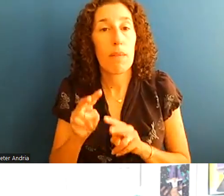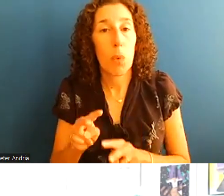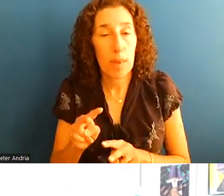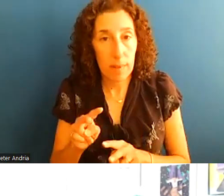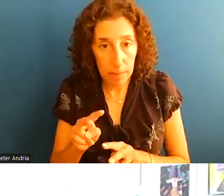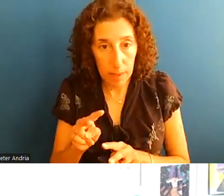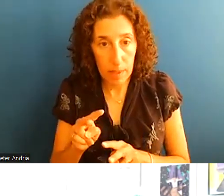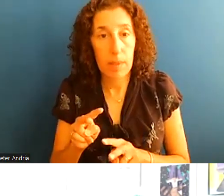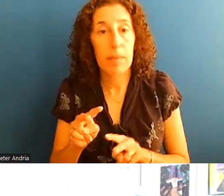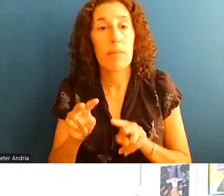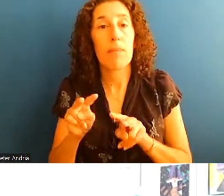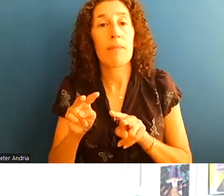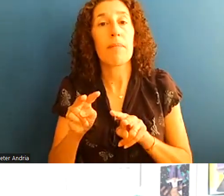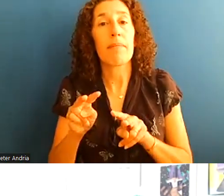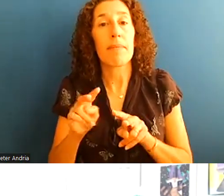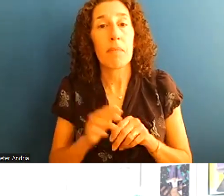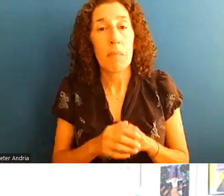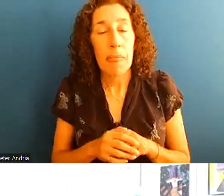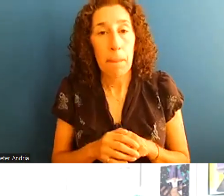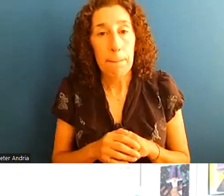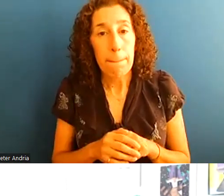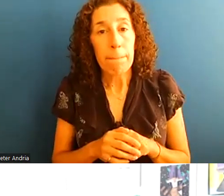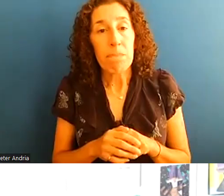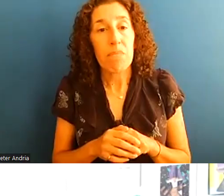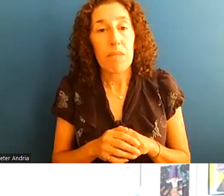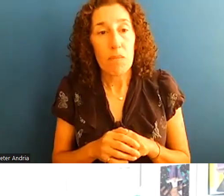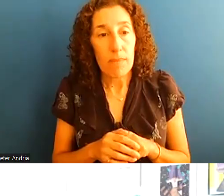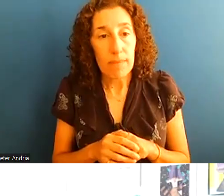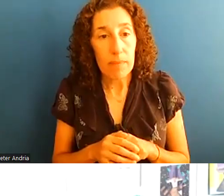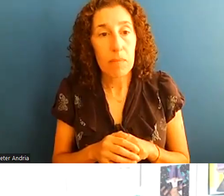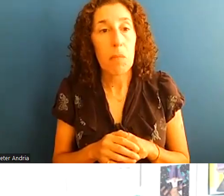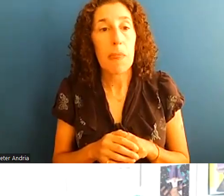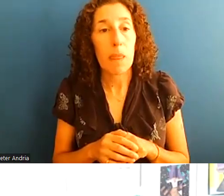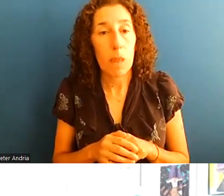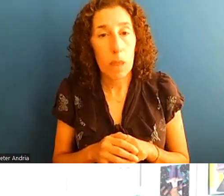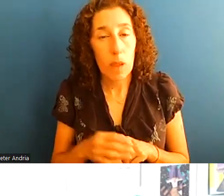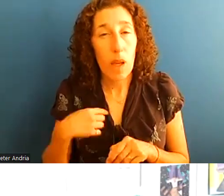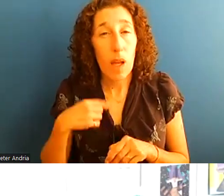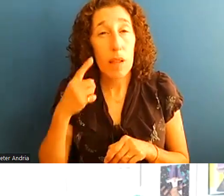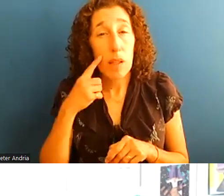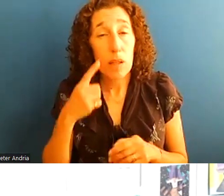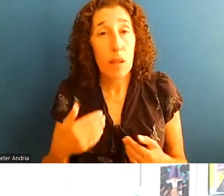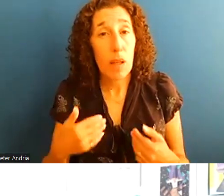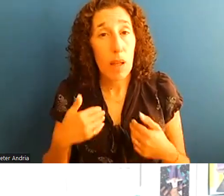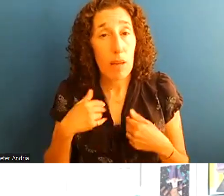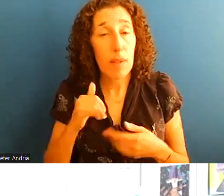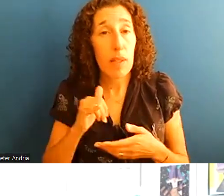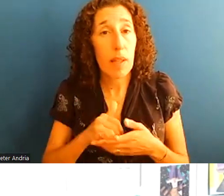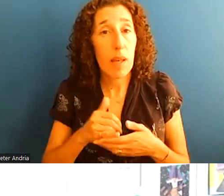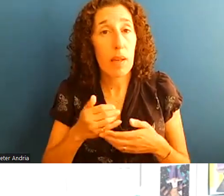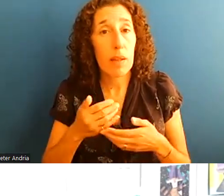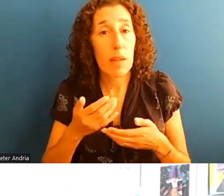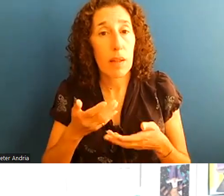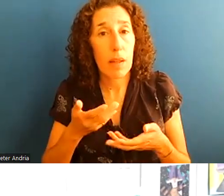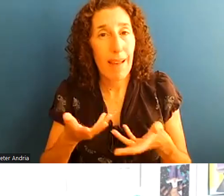say. I'm used to, not as much this year, but I think just having that collaborative effort helps